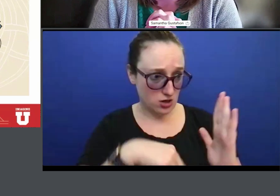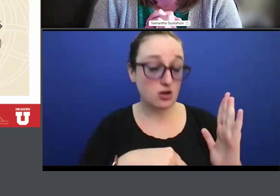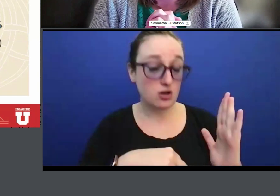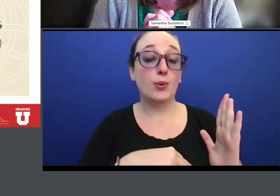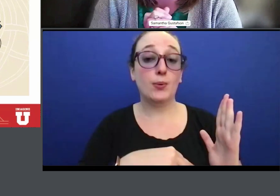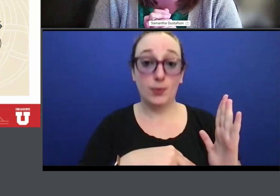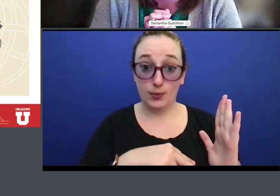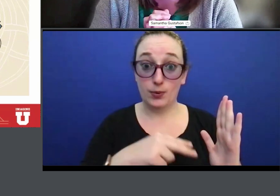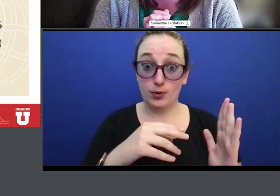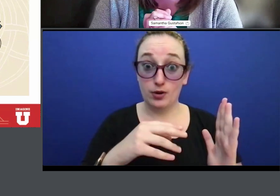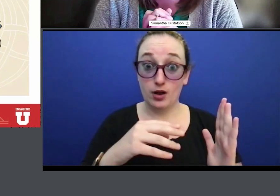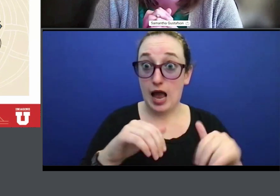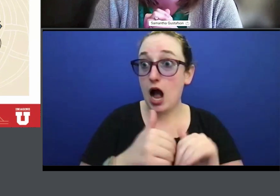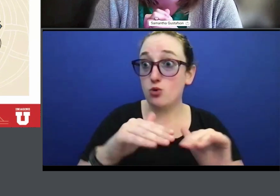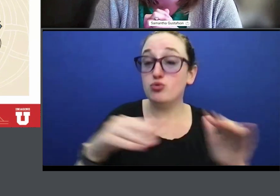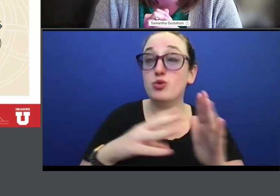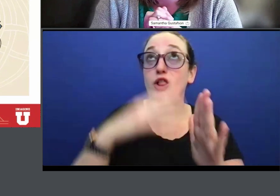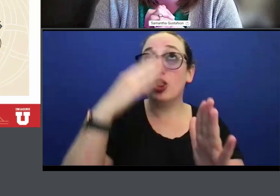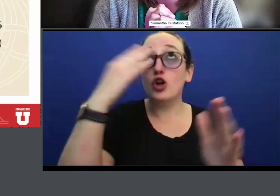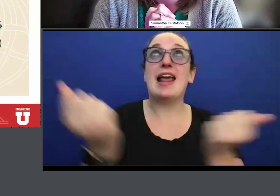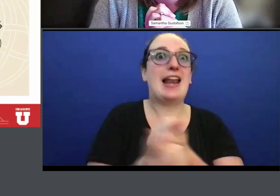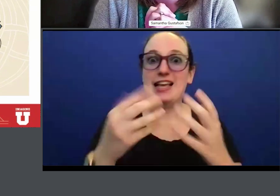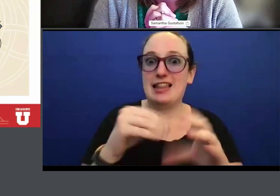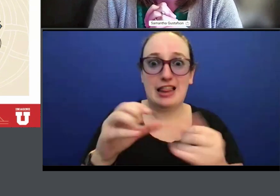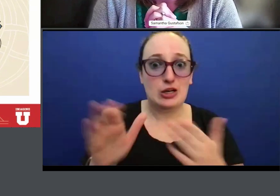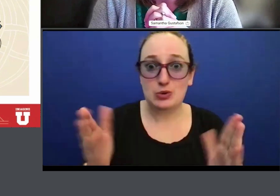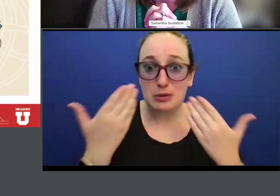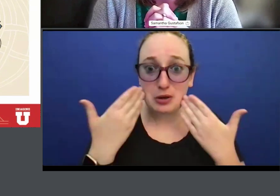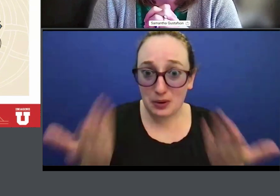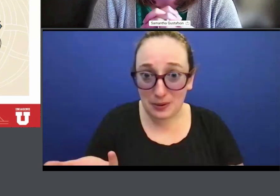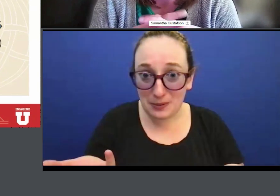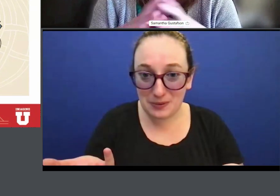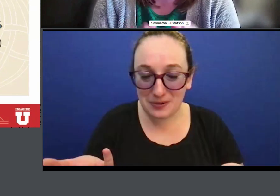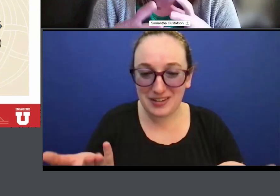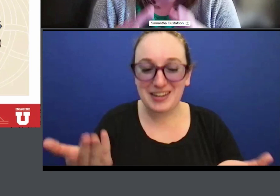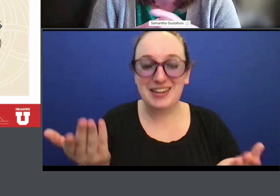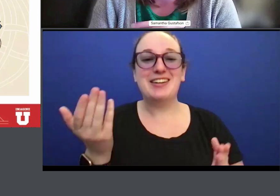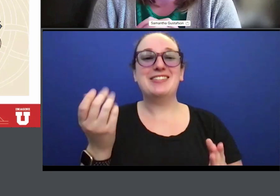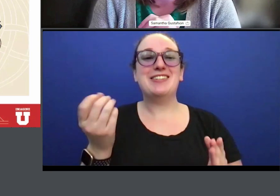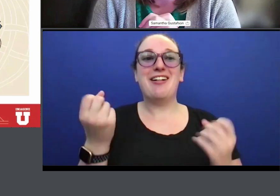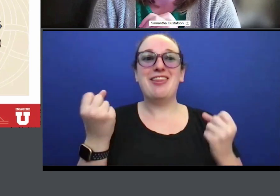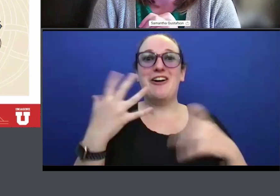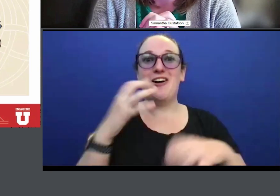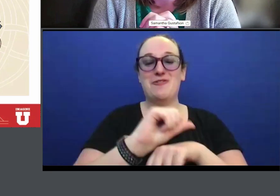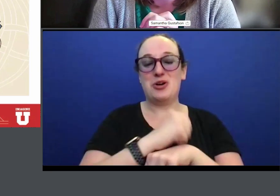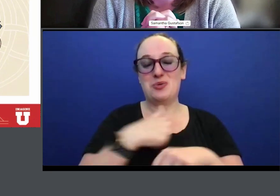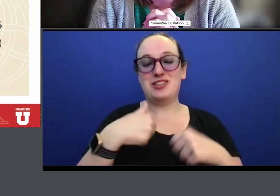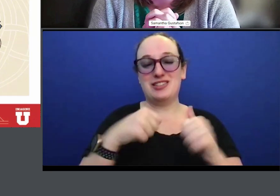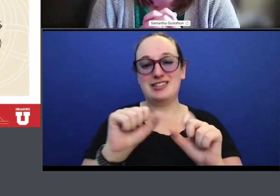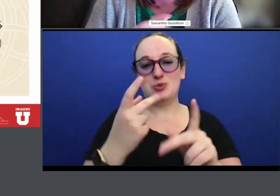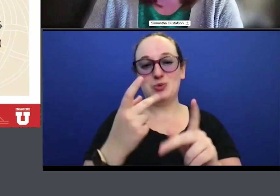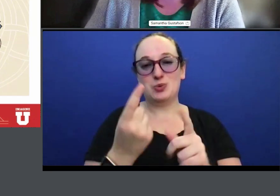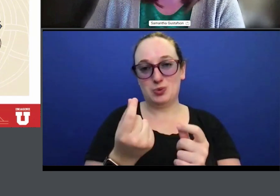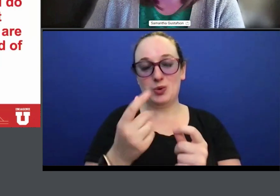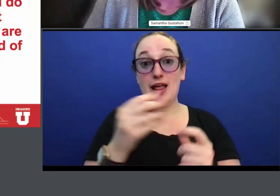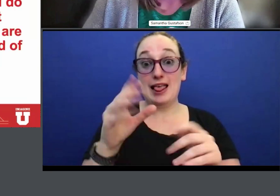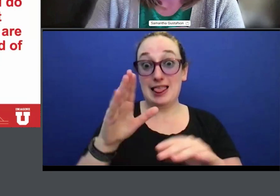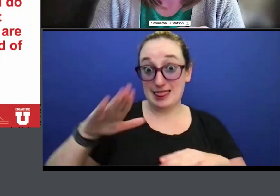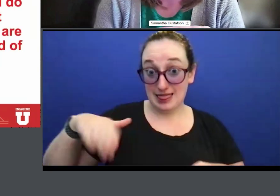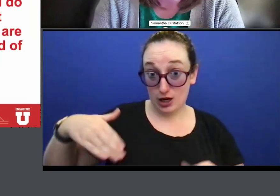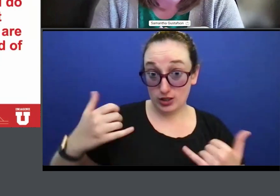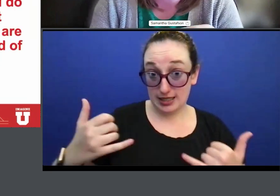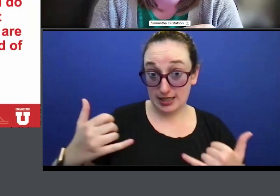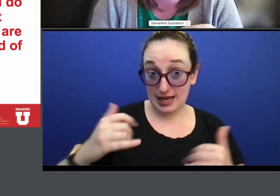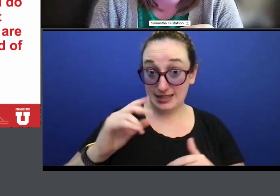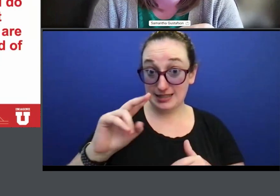me how children learn anything in our classroom environments these days. And so there's a lot of work that we still need to do. And later today,